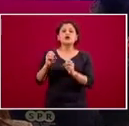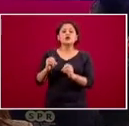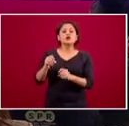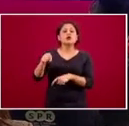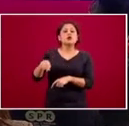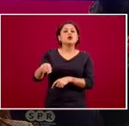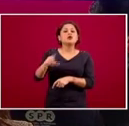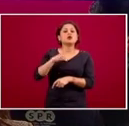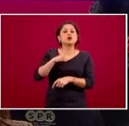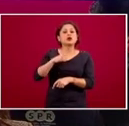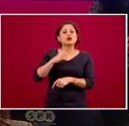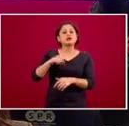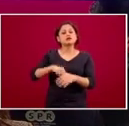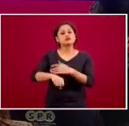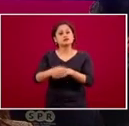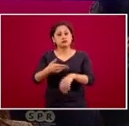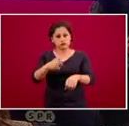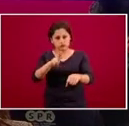to